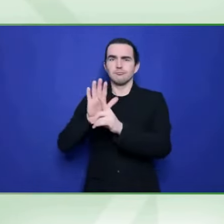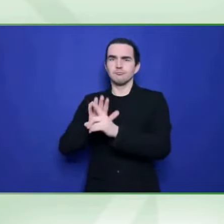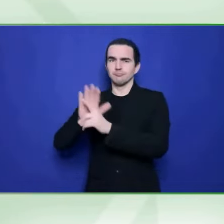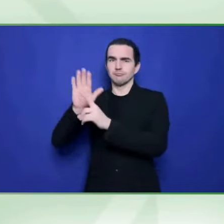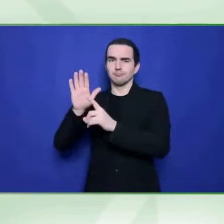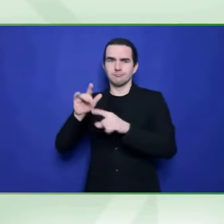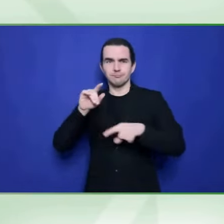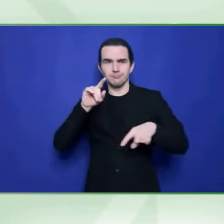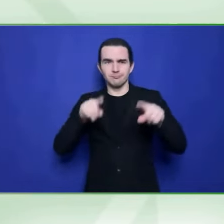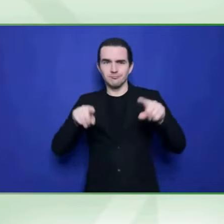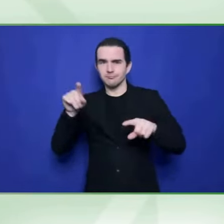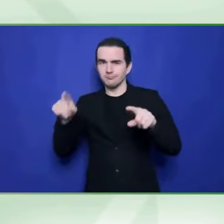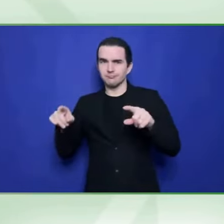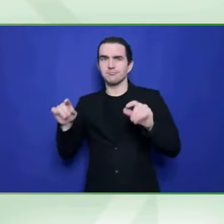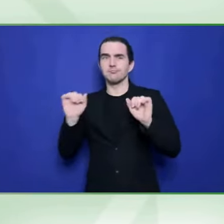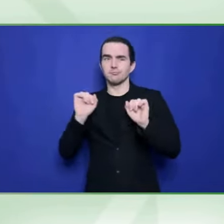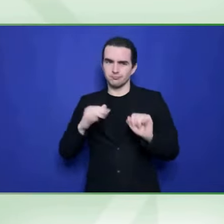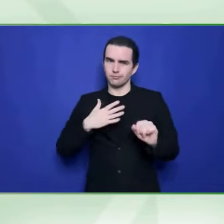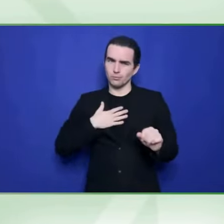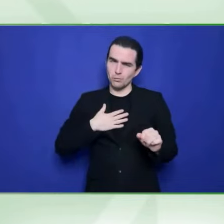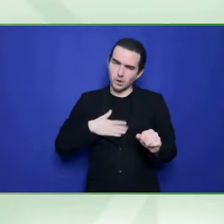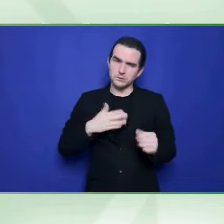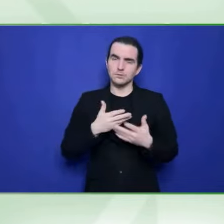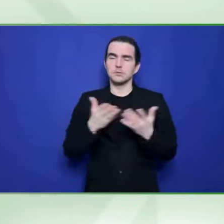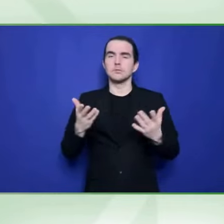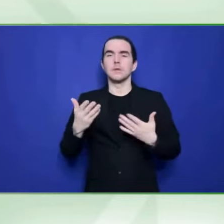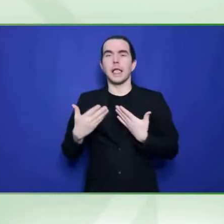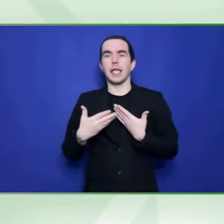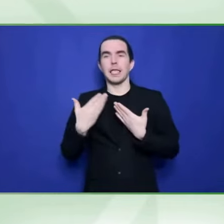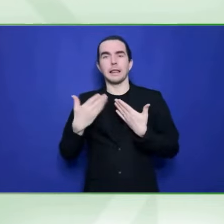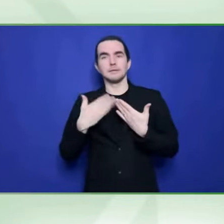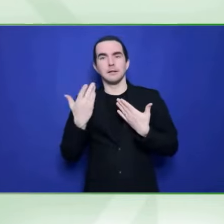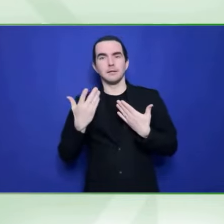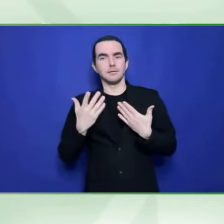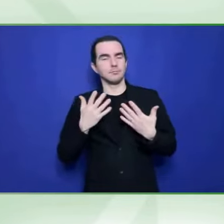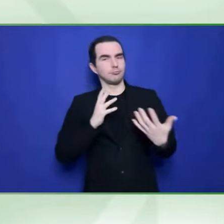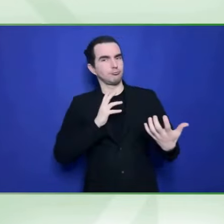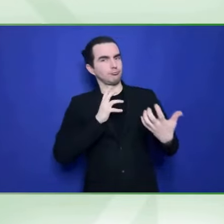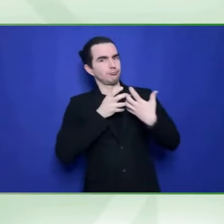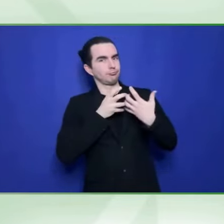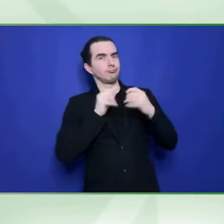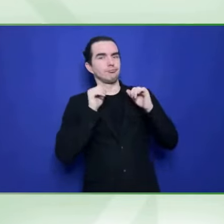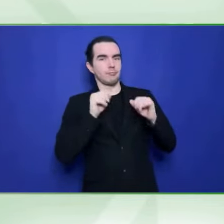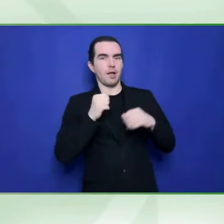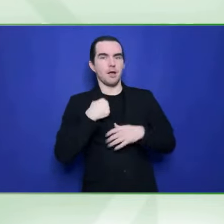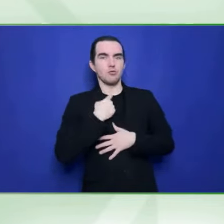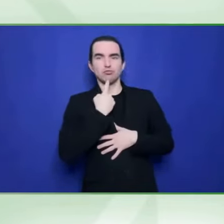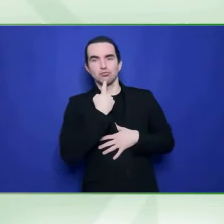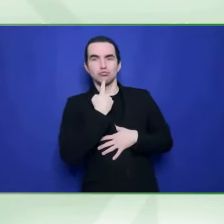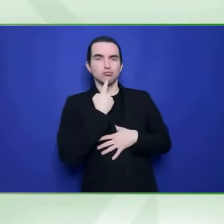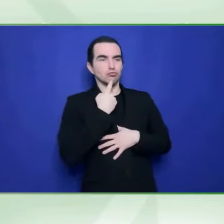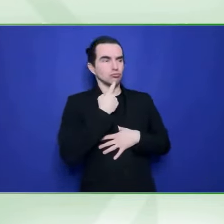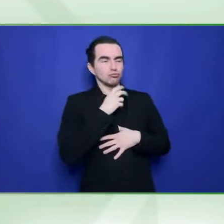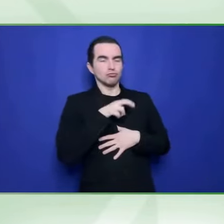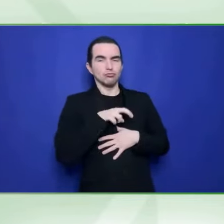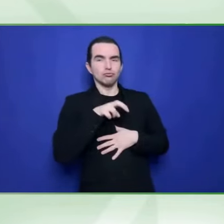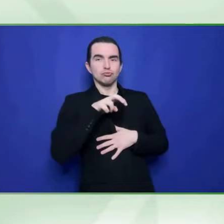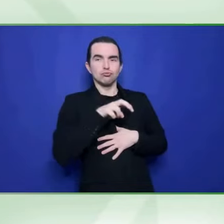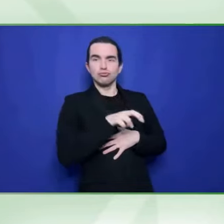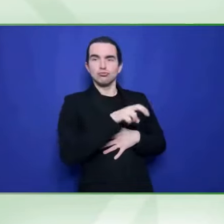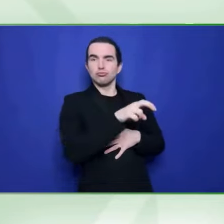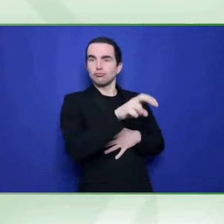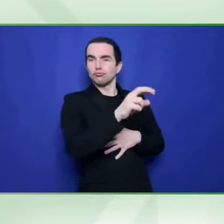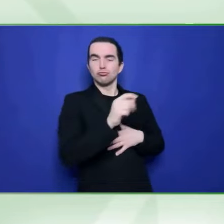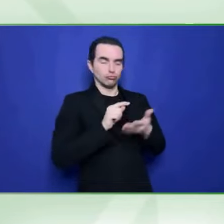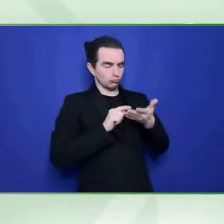country, is obviously essential. So we're not here to talk about why accessible transport matters. Everyone who's tuning in today knows